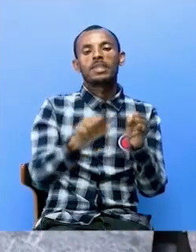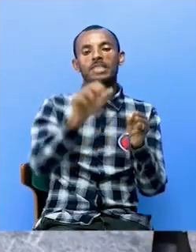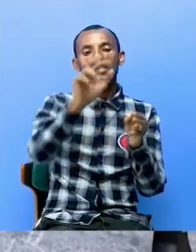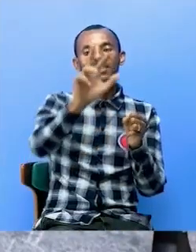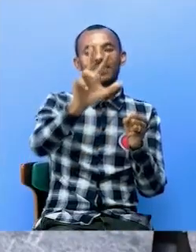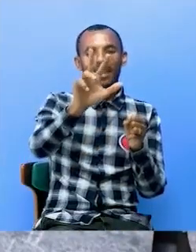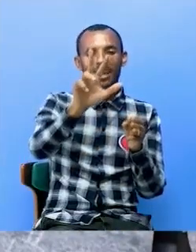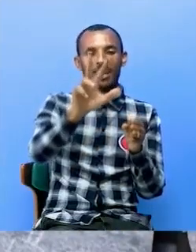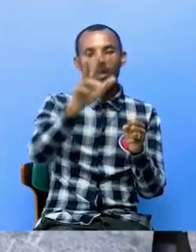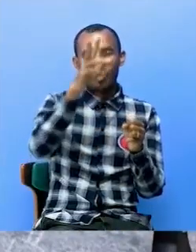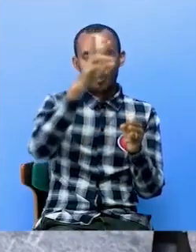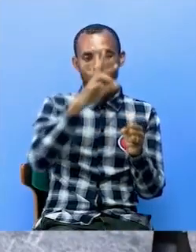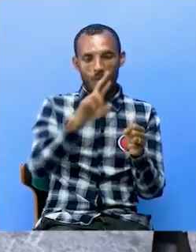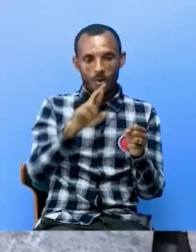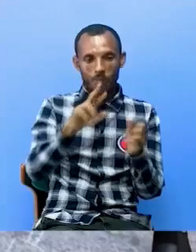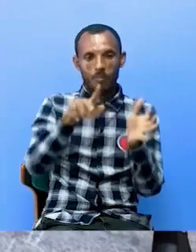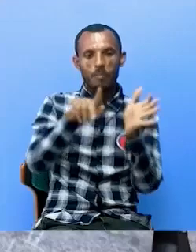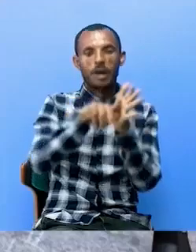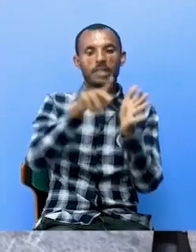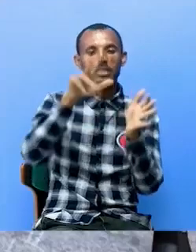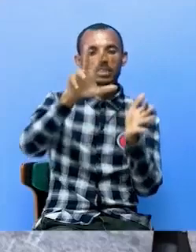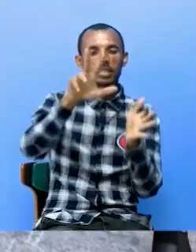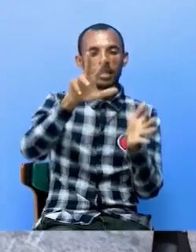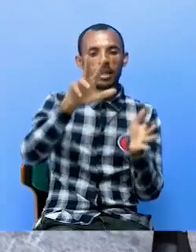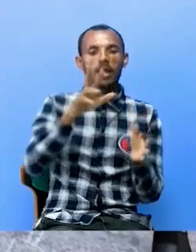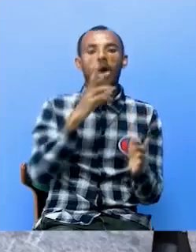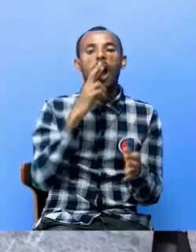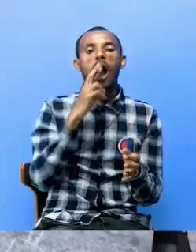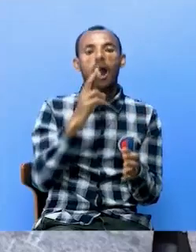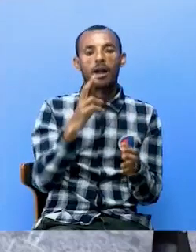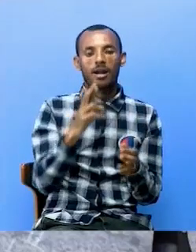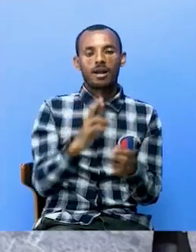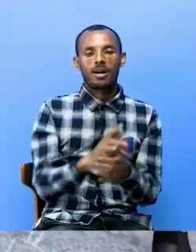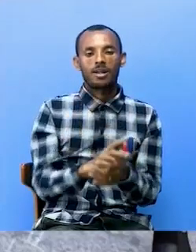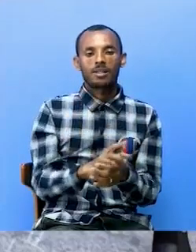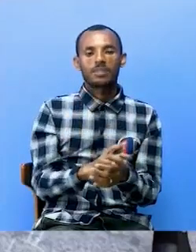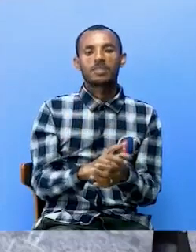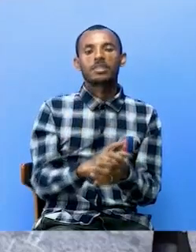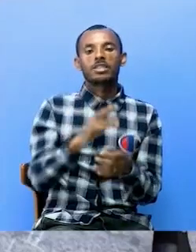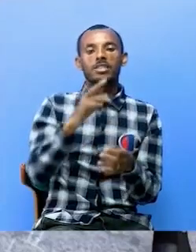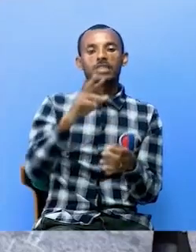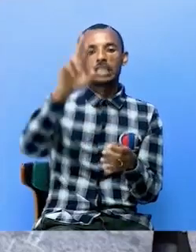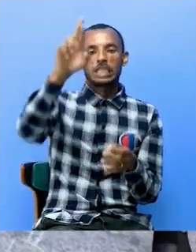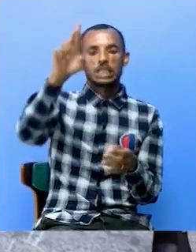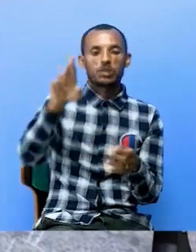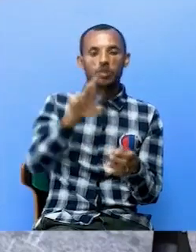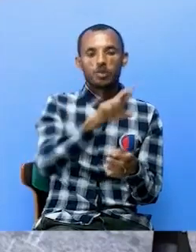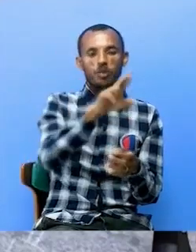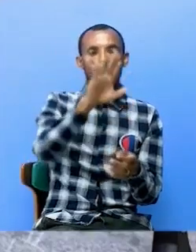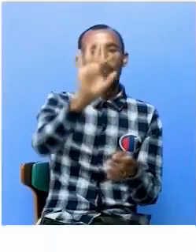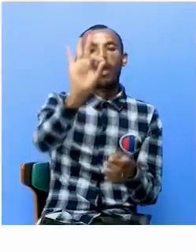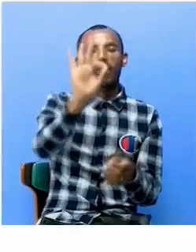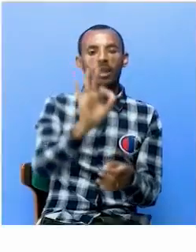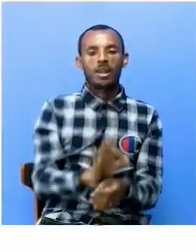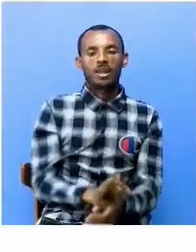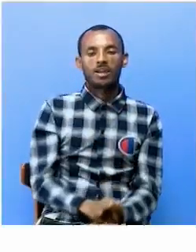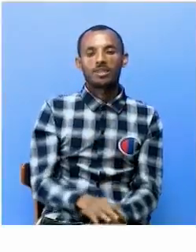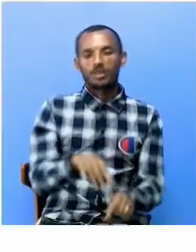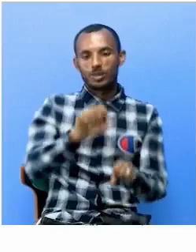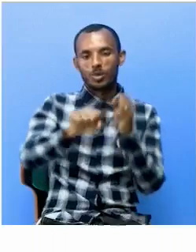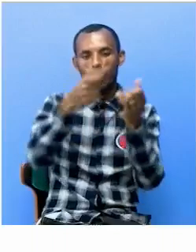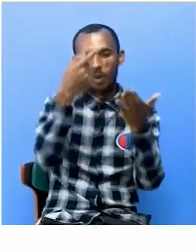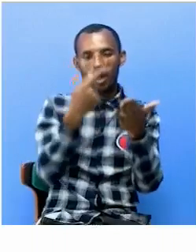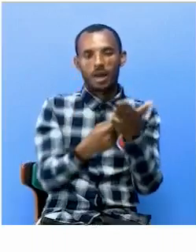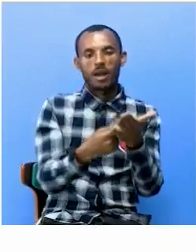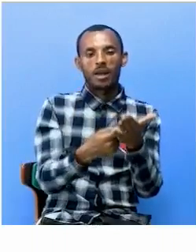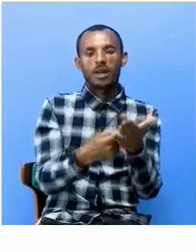3 or minus 3 are the square root of 9. Okay, so here